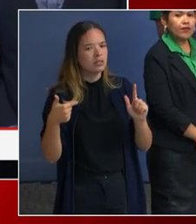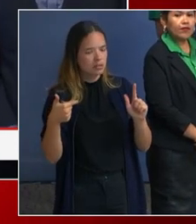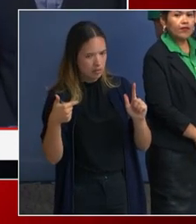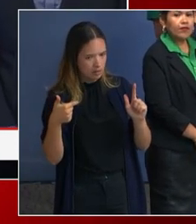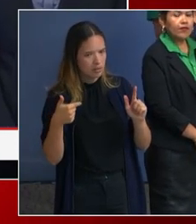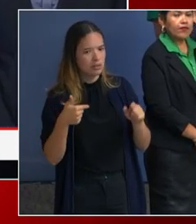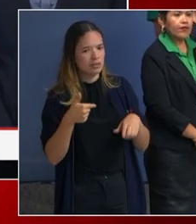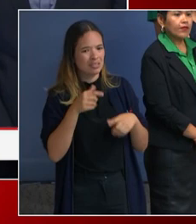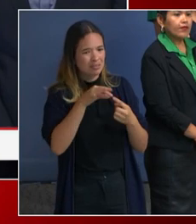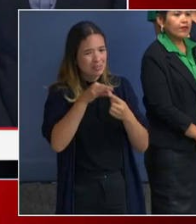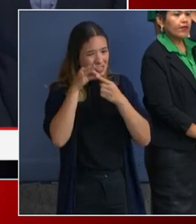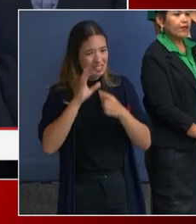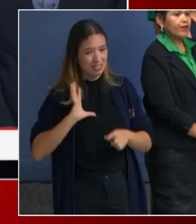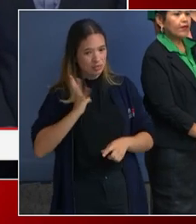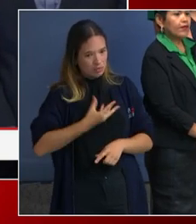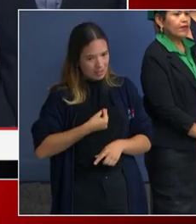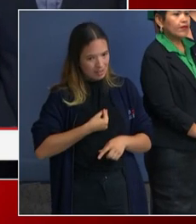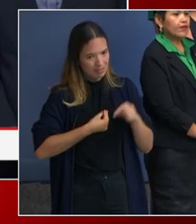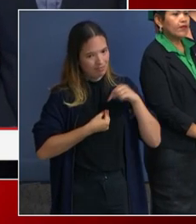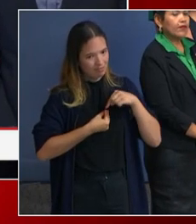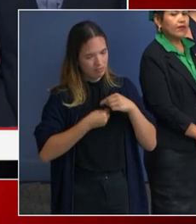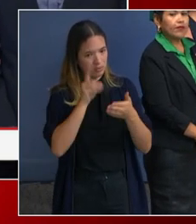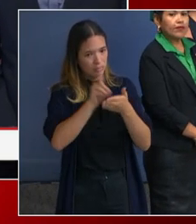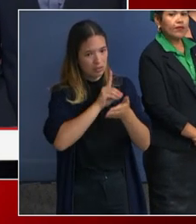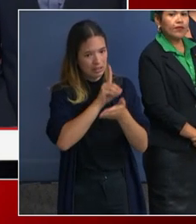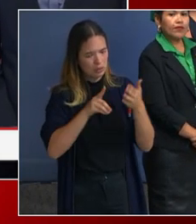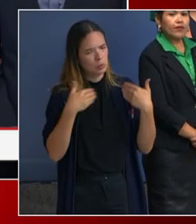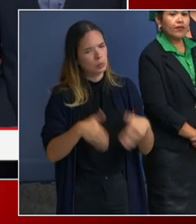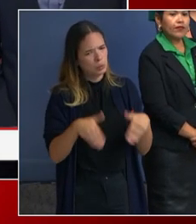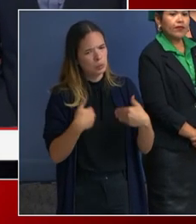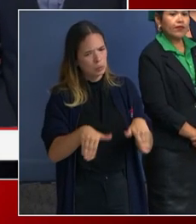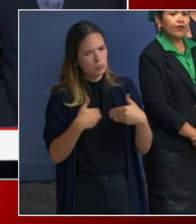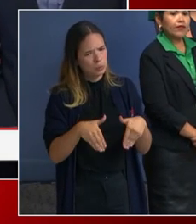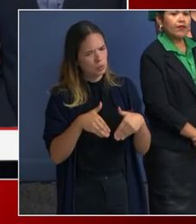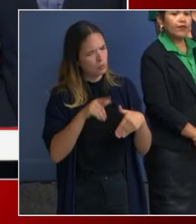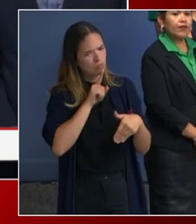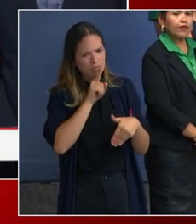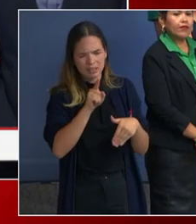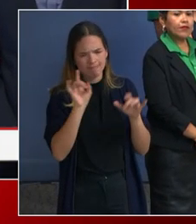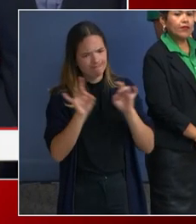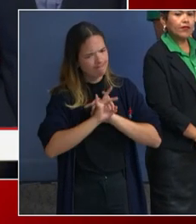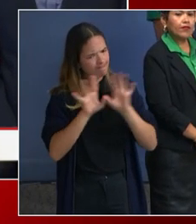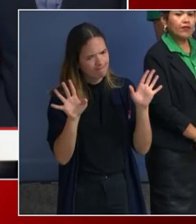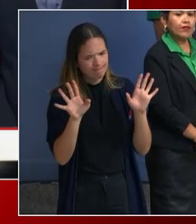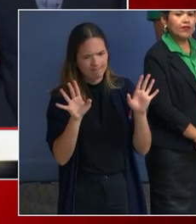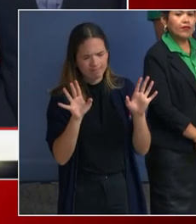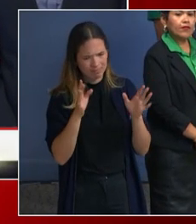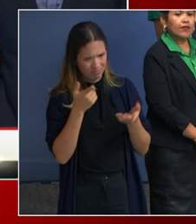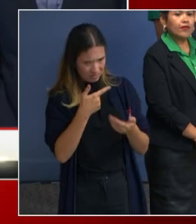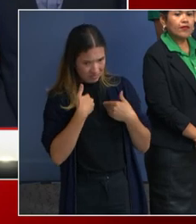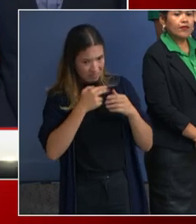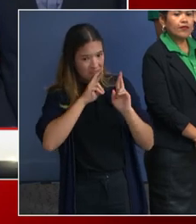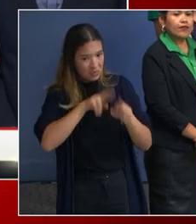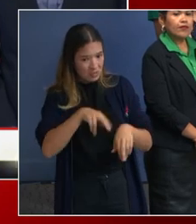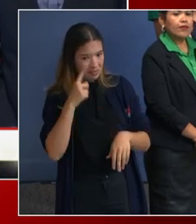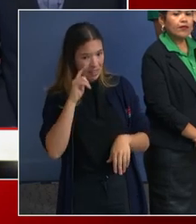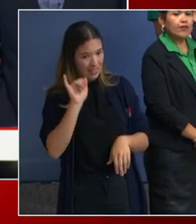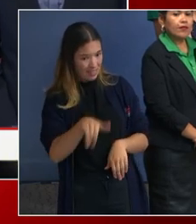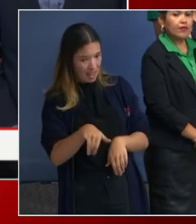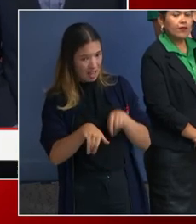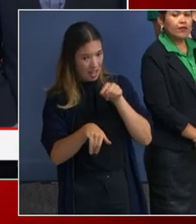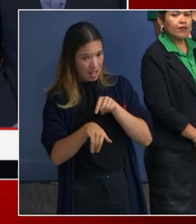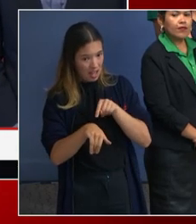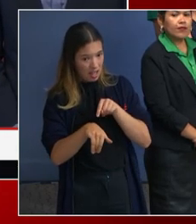of discrimination and mistreatment. There's been reports of that. Would you take steps to ensure